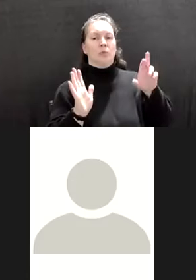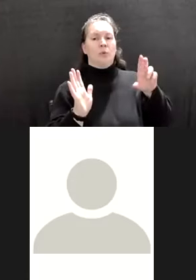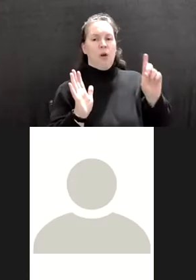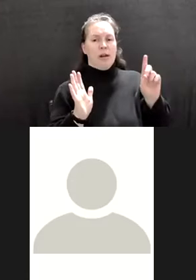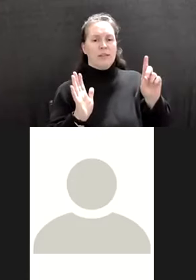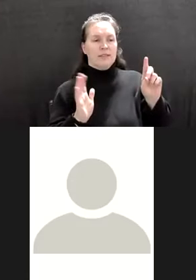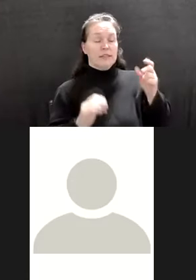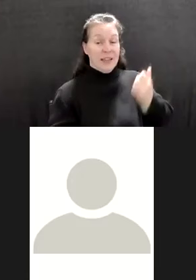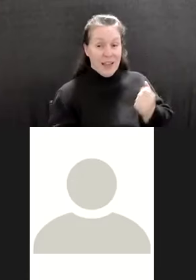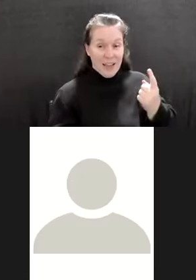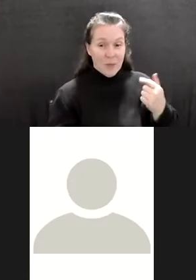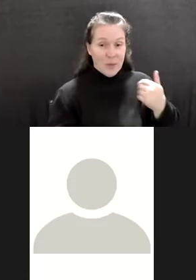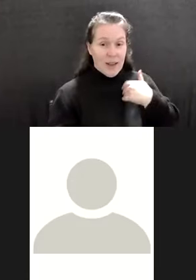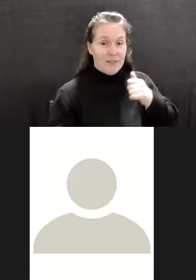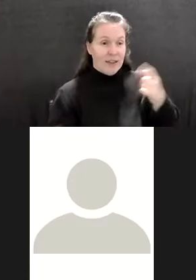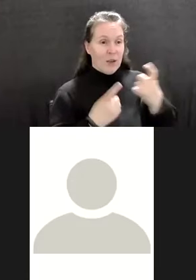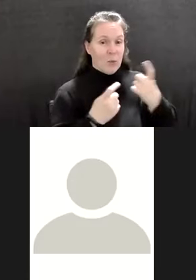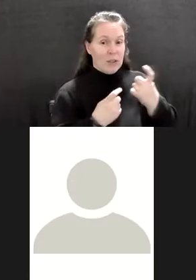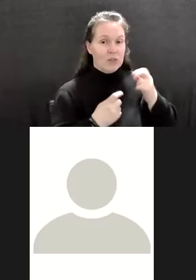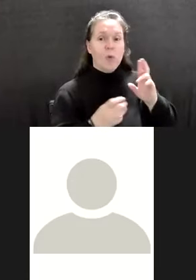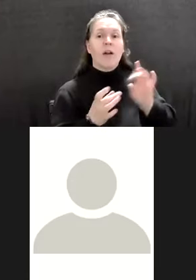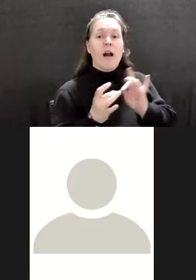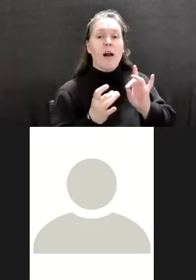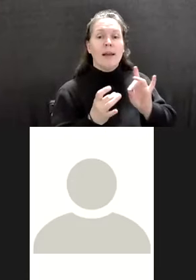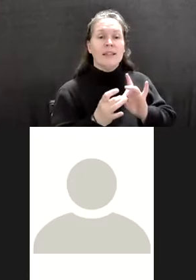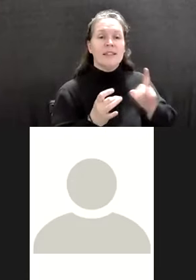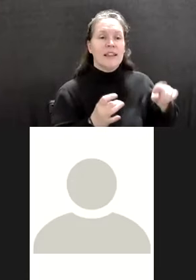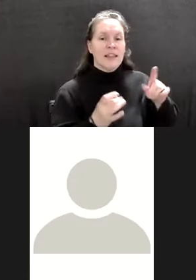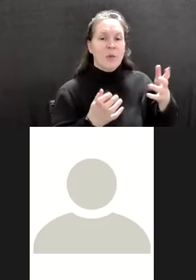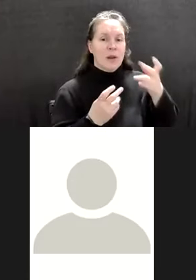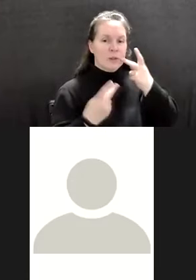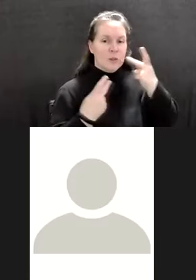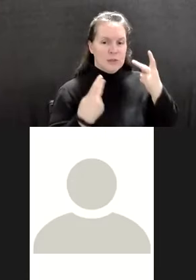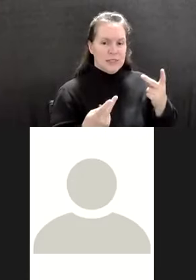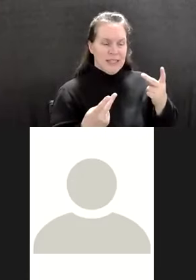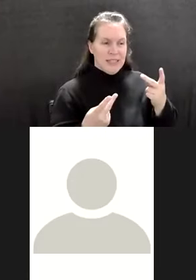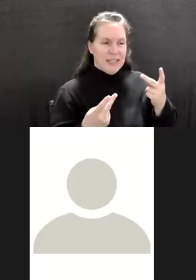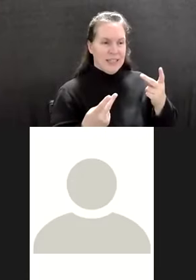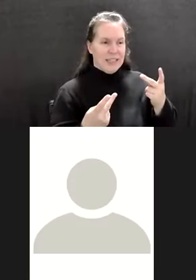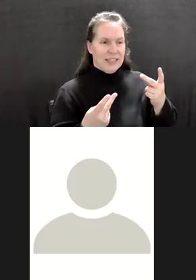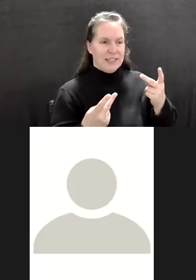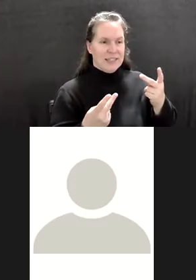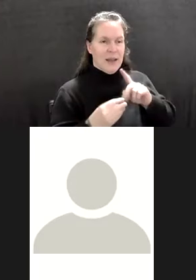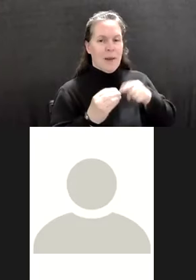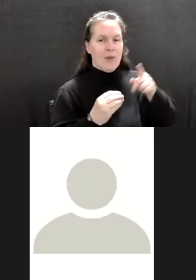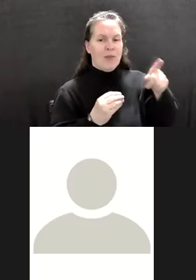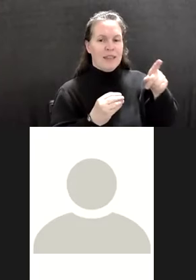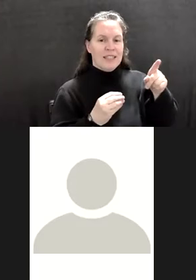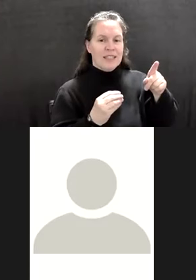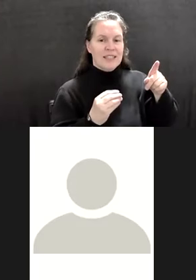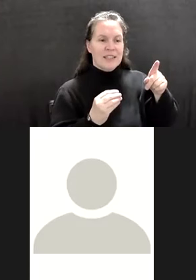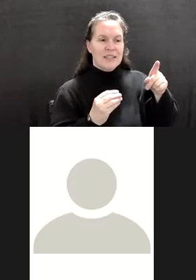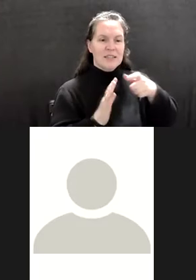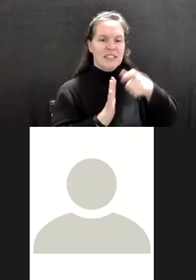does anyone have any questions or comments that they would like to say in this about this section in general?